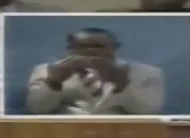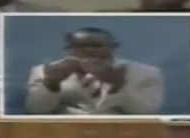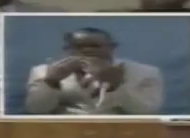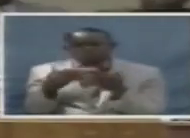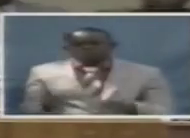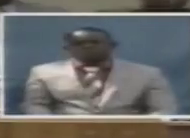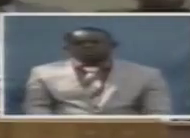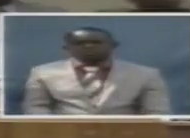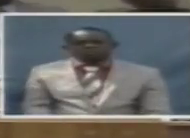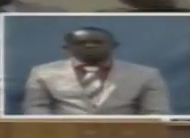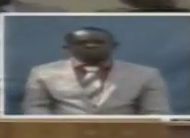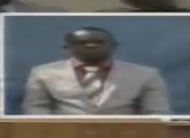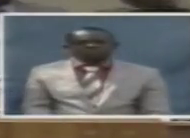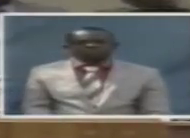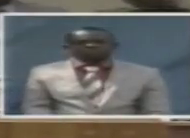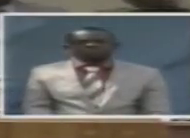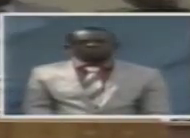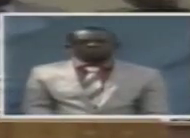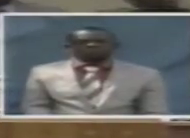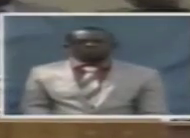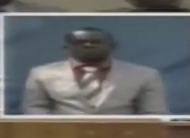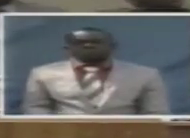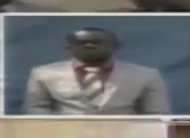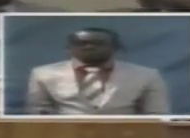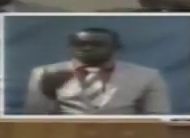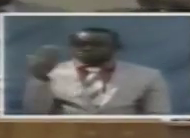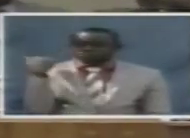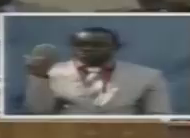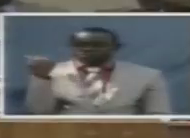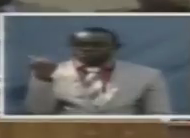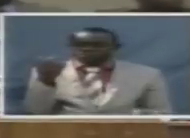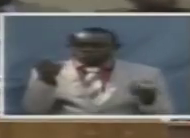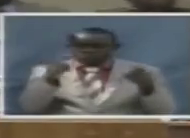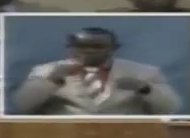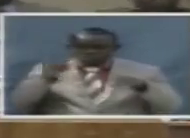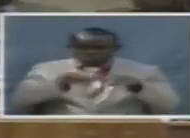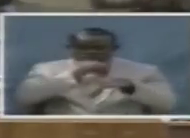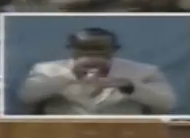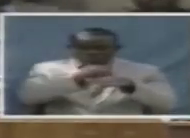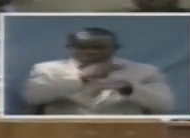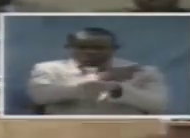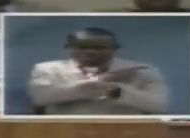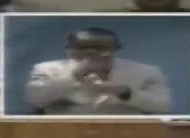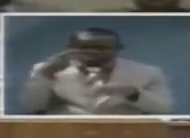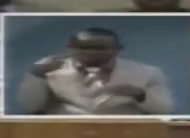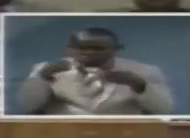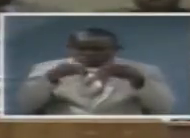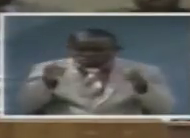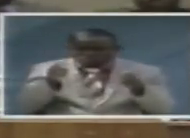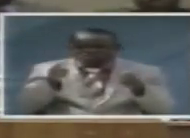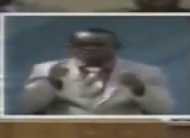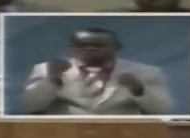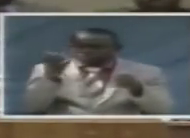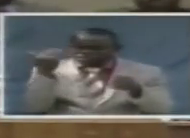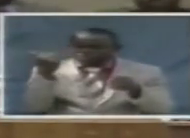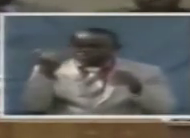the official opening of the second session of the 12th National Assembly, His Excellency,